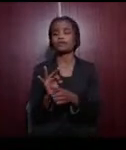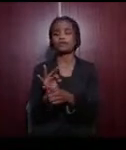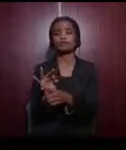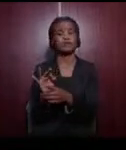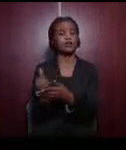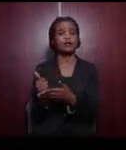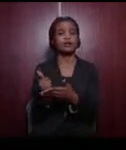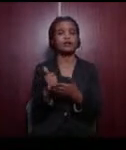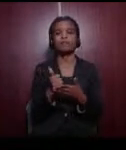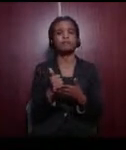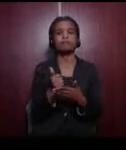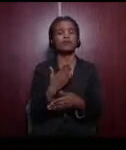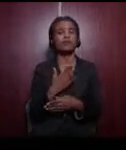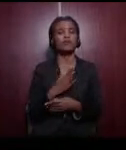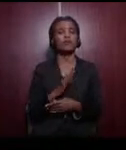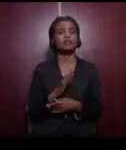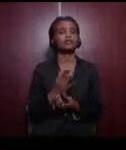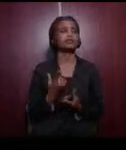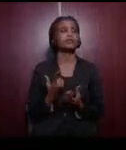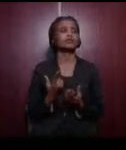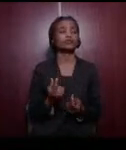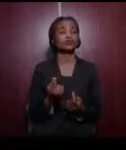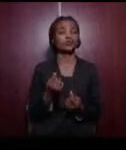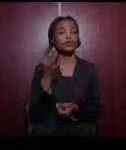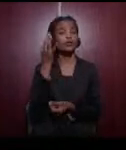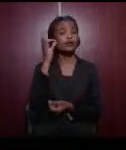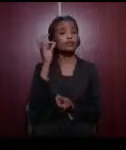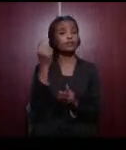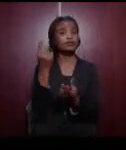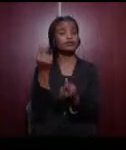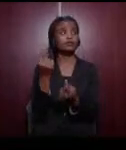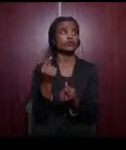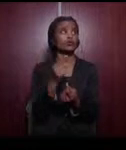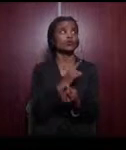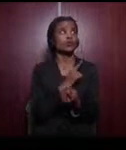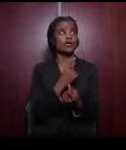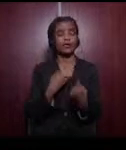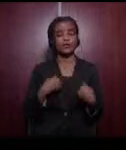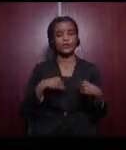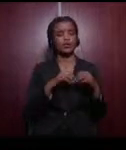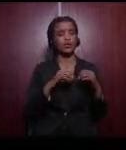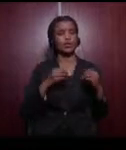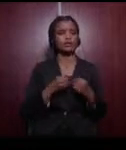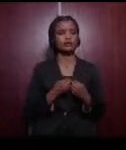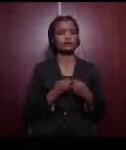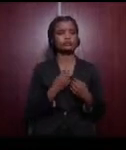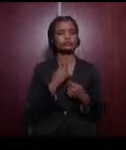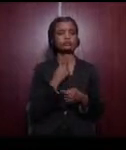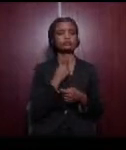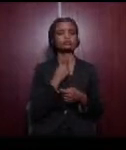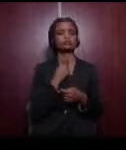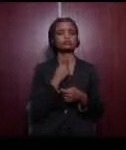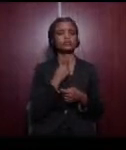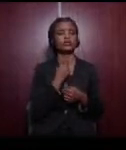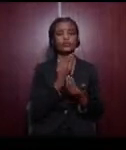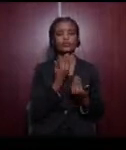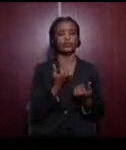does the government do about it? Because we as the organization are stuck in between, not knowing where to go. Because hari yako